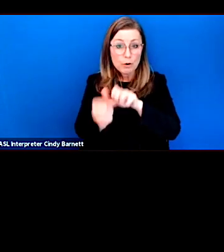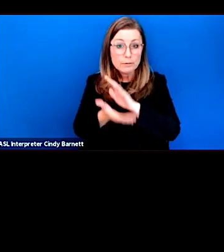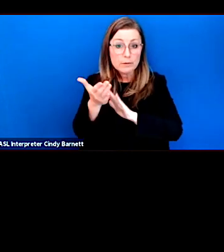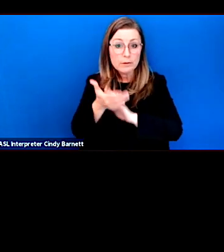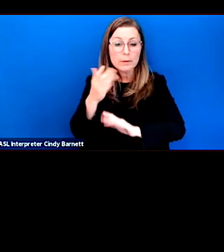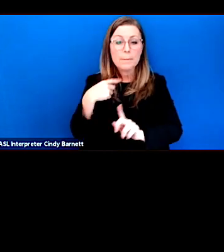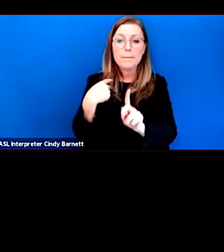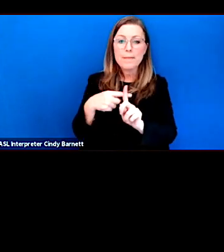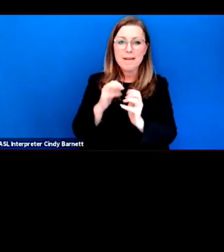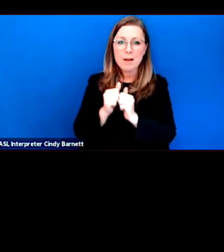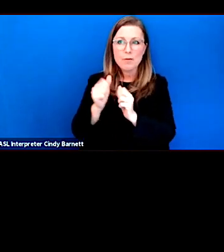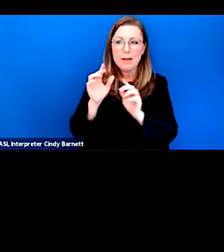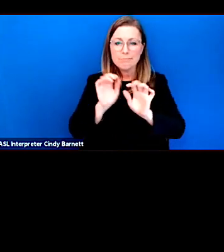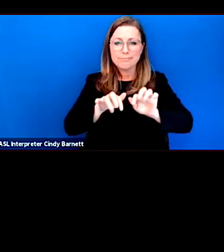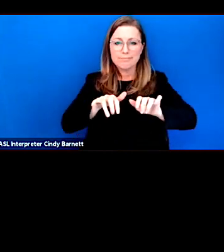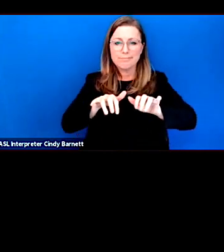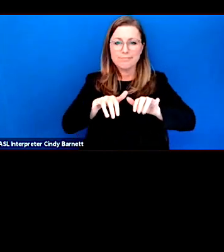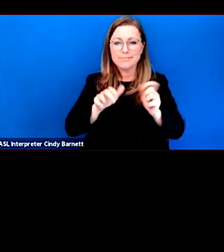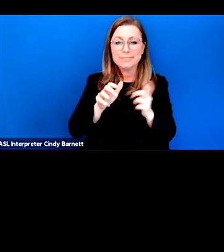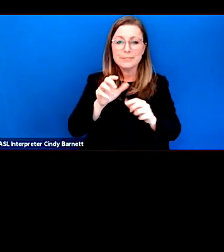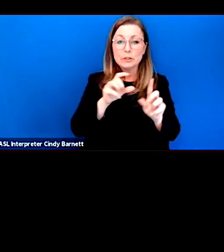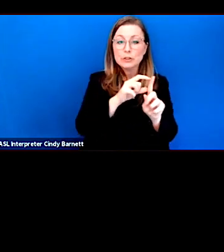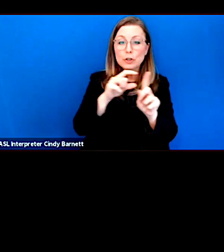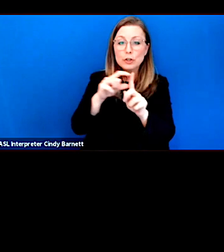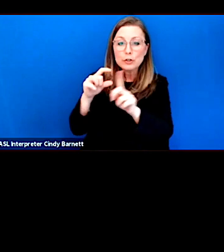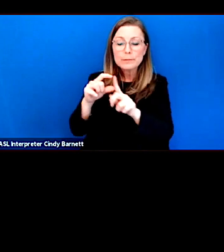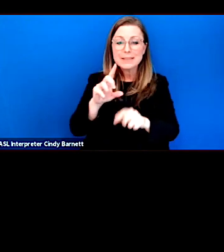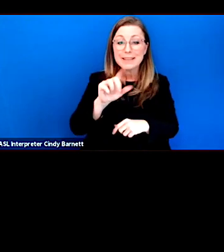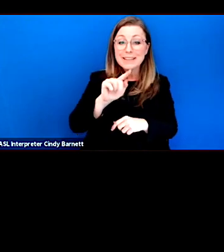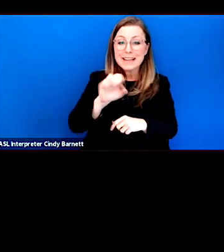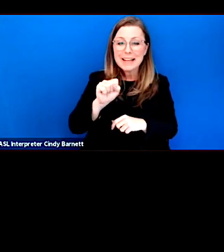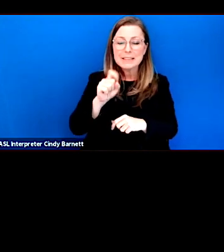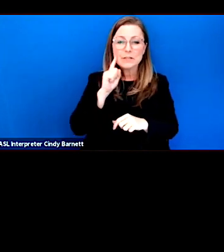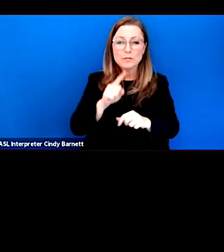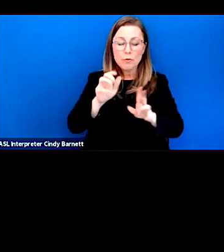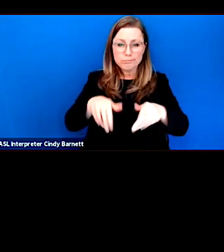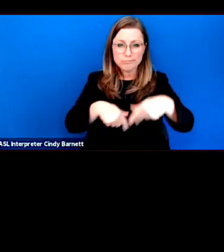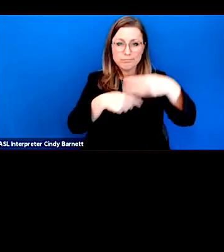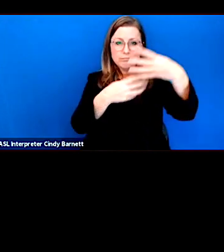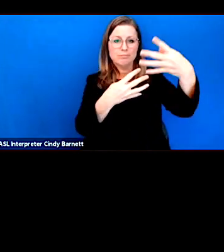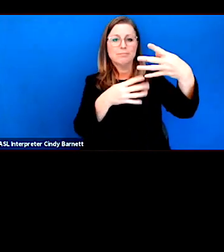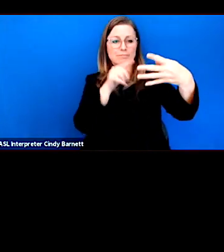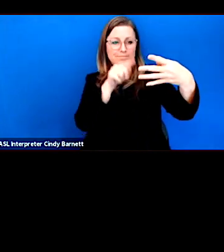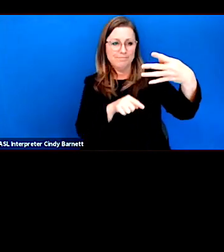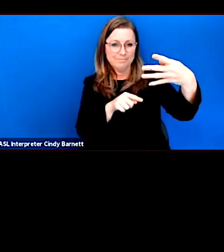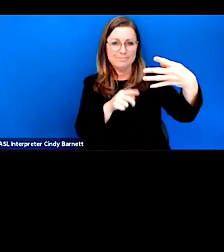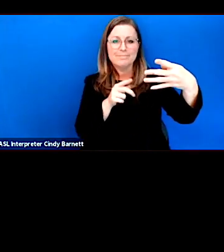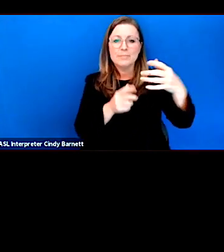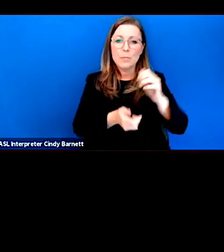obtain the type of results you are interested in to get the most inclusive yet most targeted